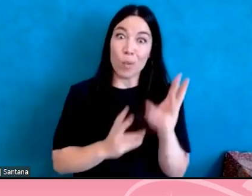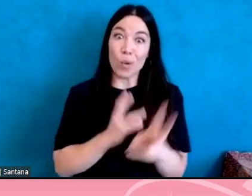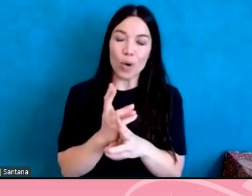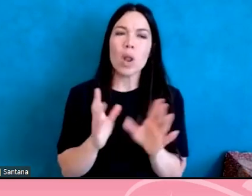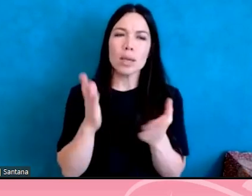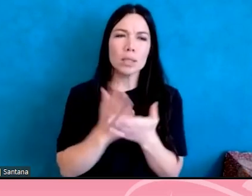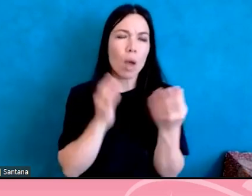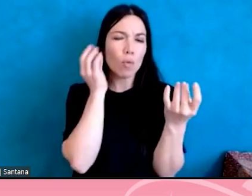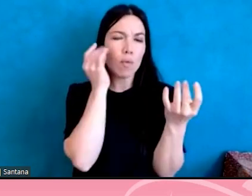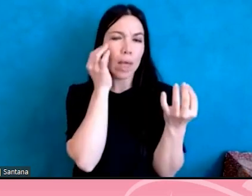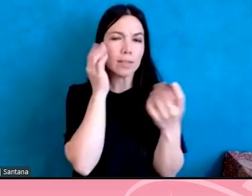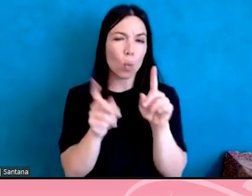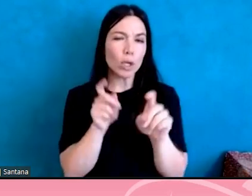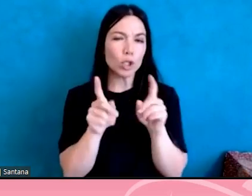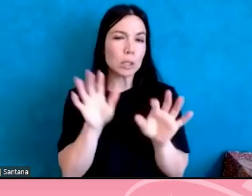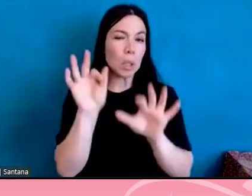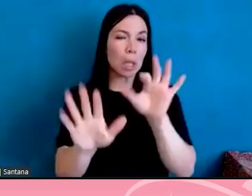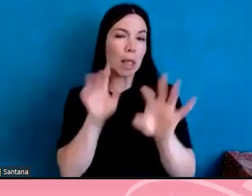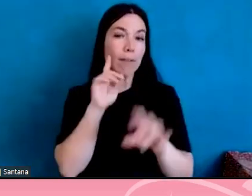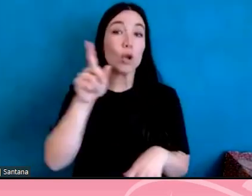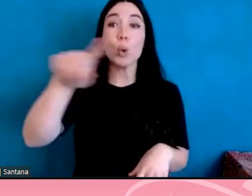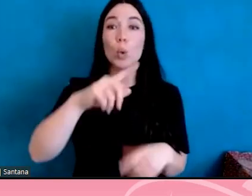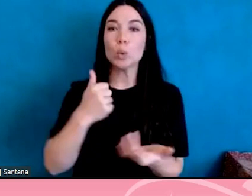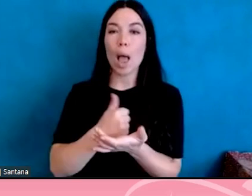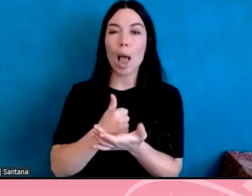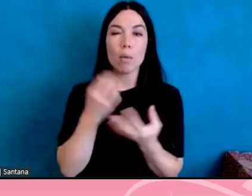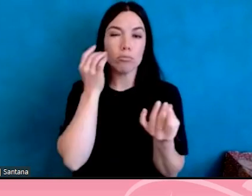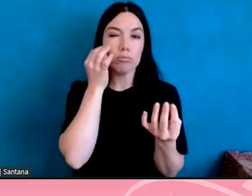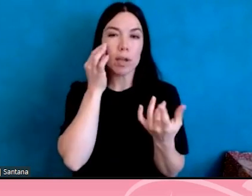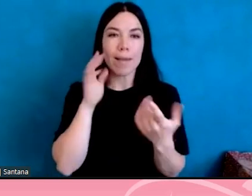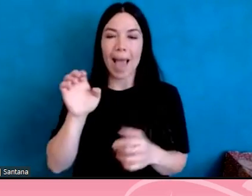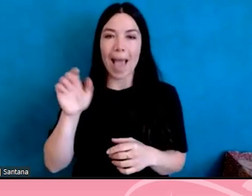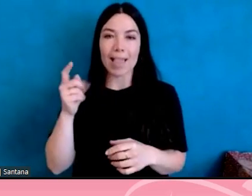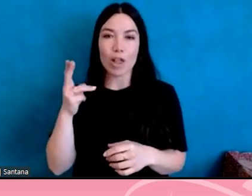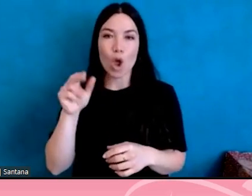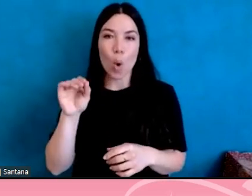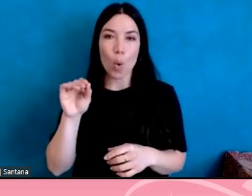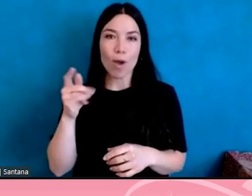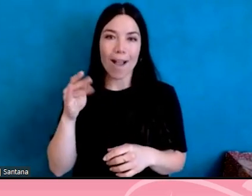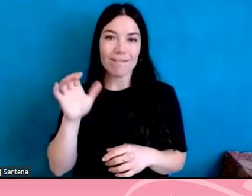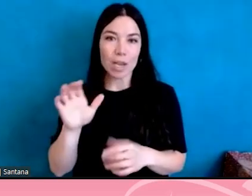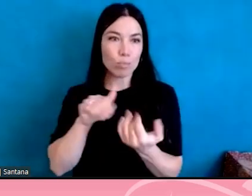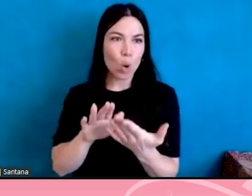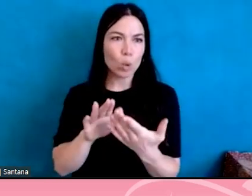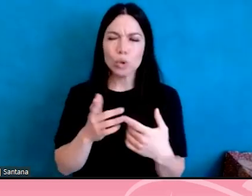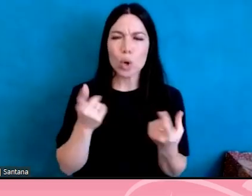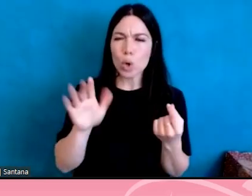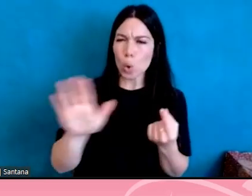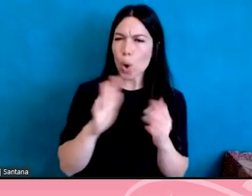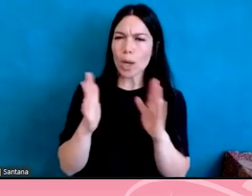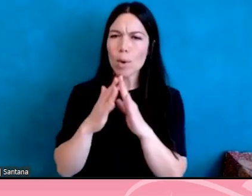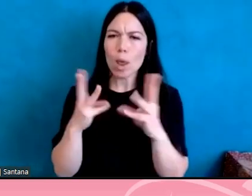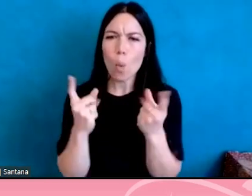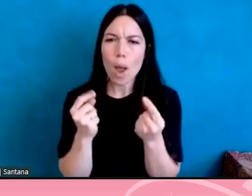to help you think about an ethnographic approach. What communities do you belong to? How does your community inform